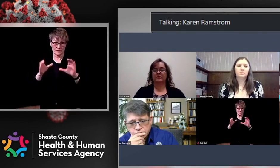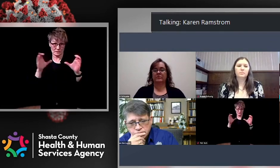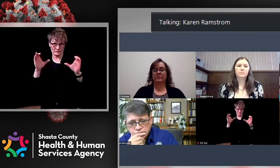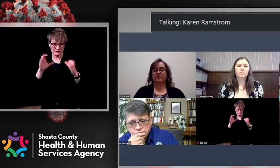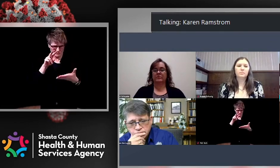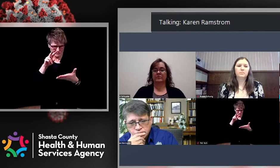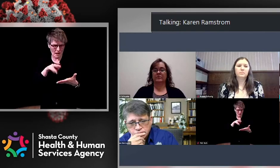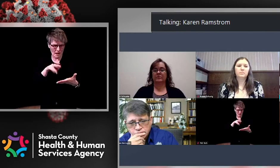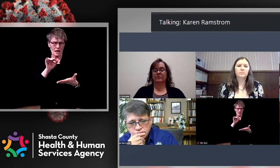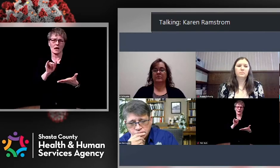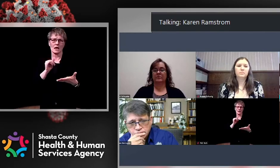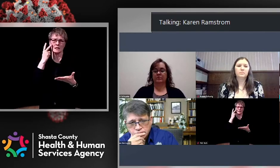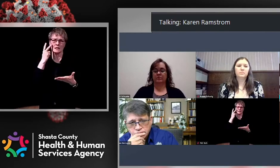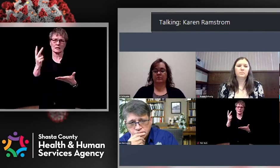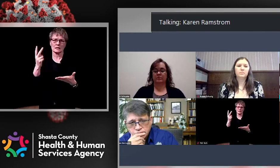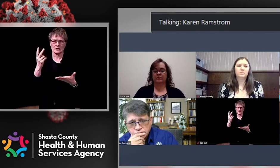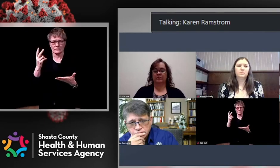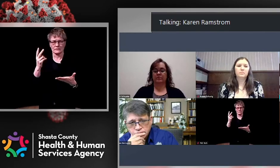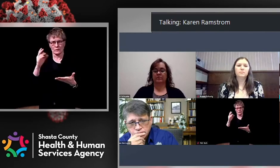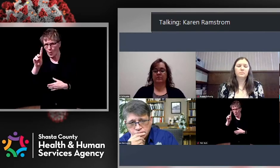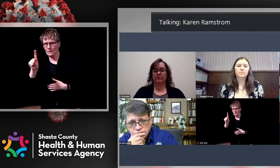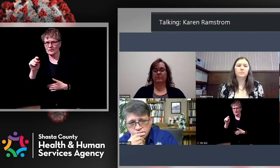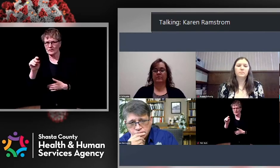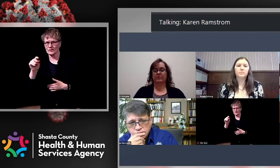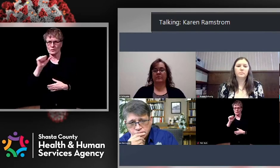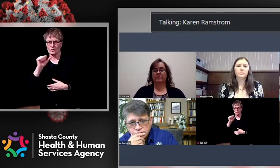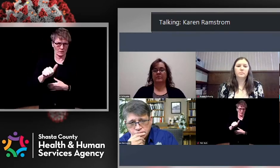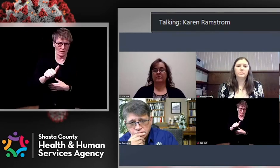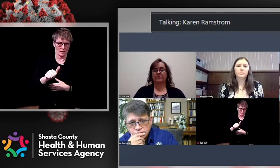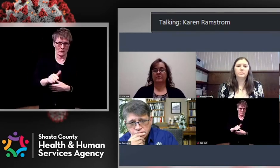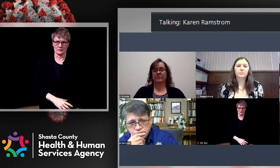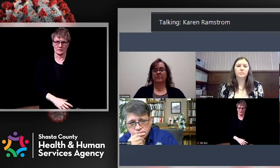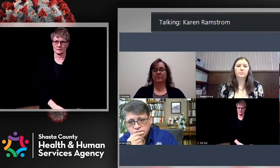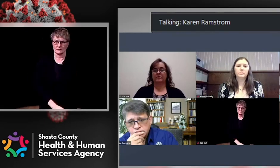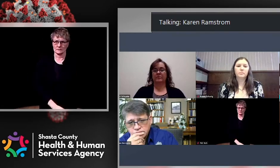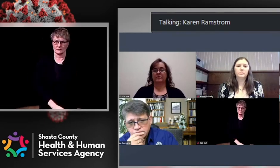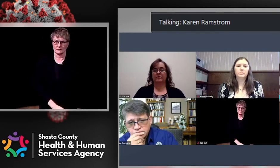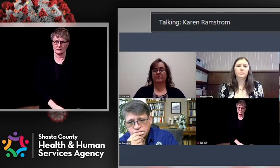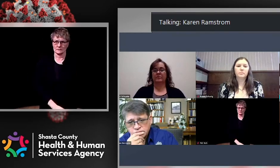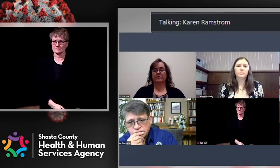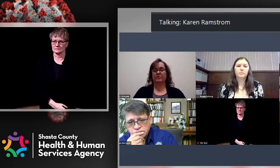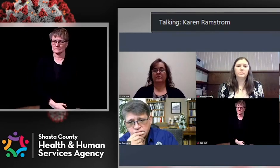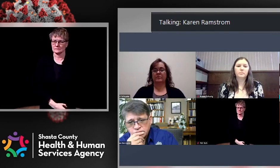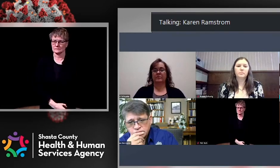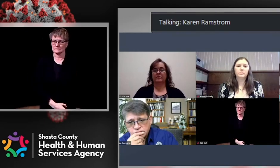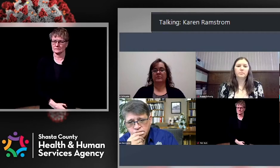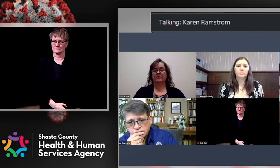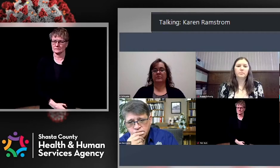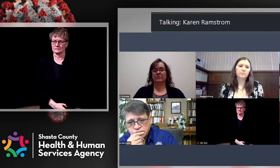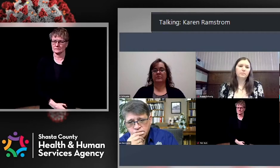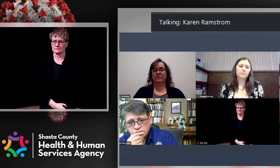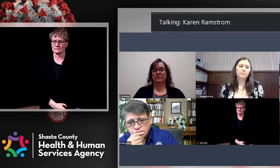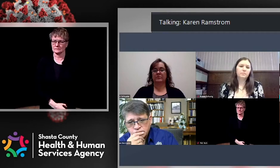I'm really concerned about New Year's. And so I would just reiterate Robin's point that please, you know,